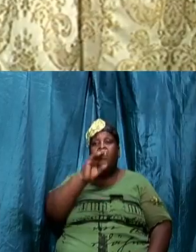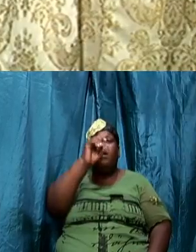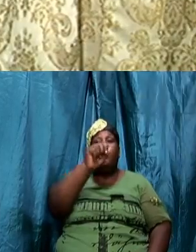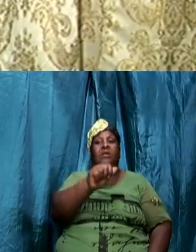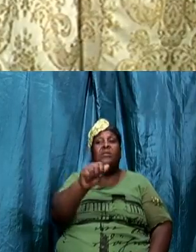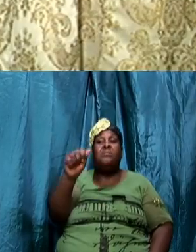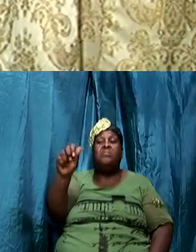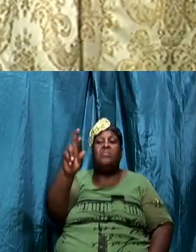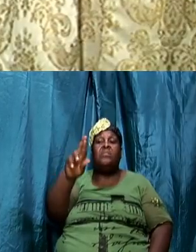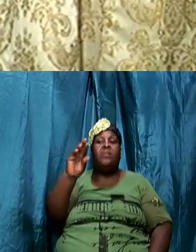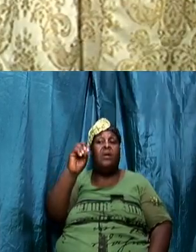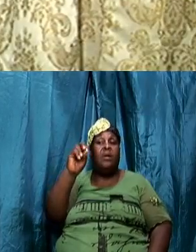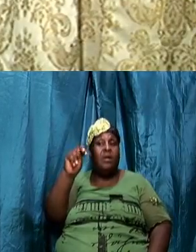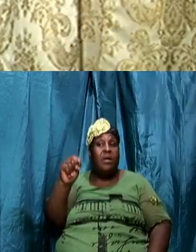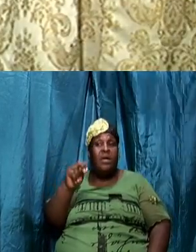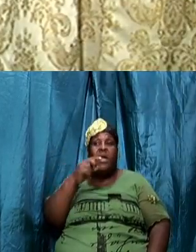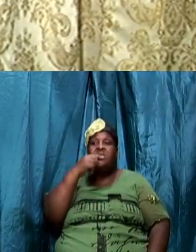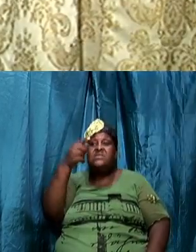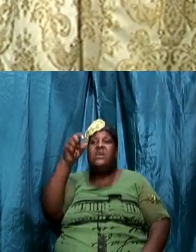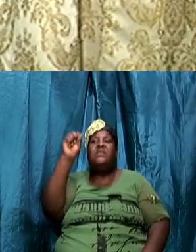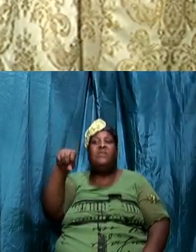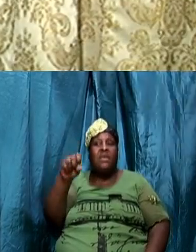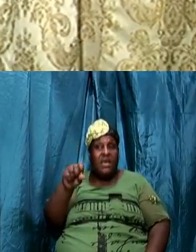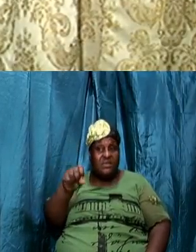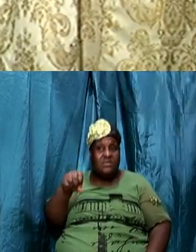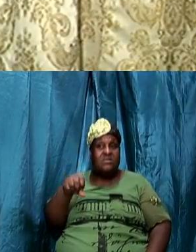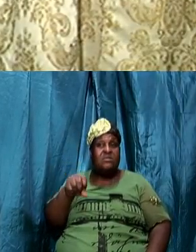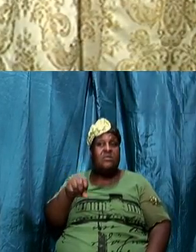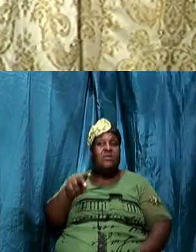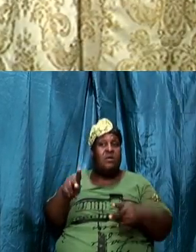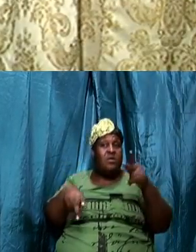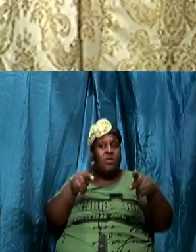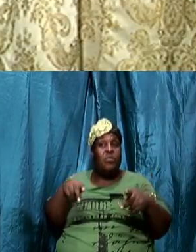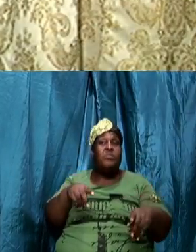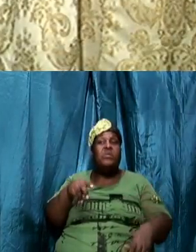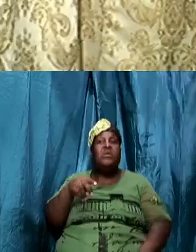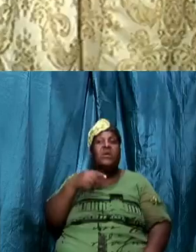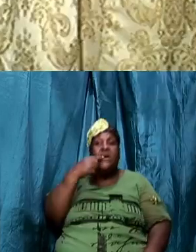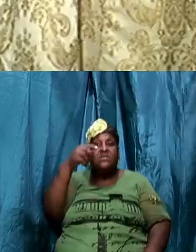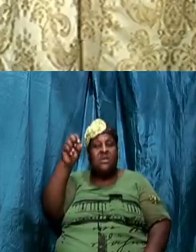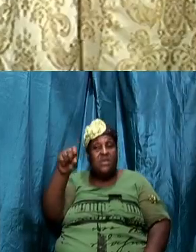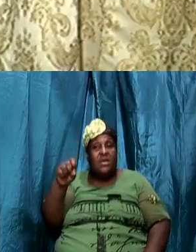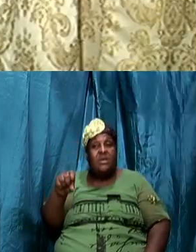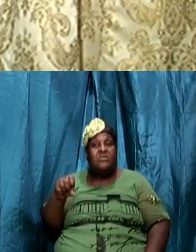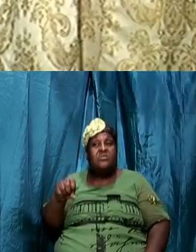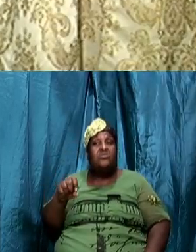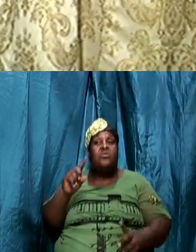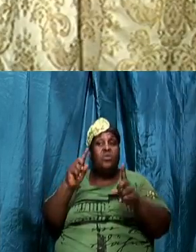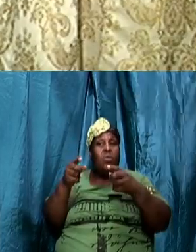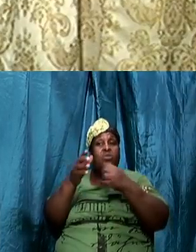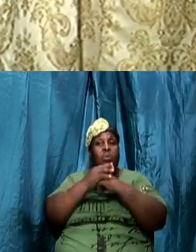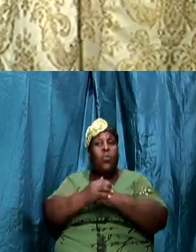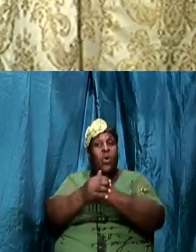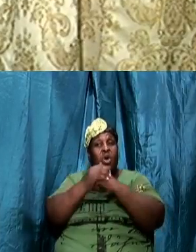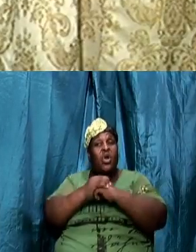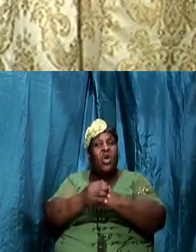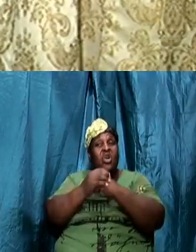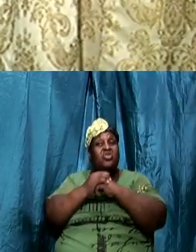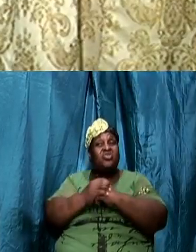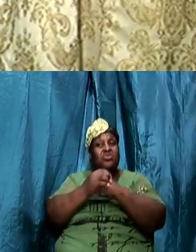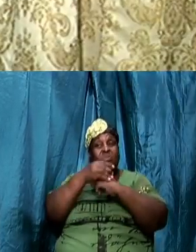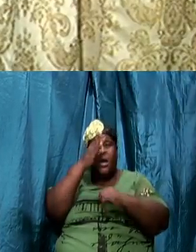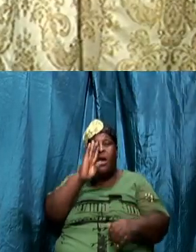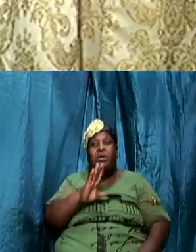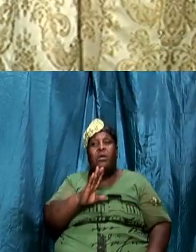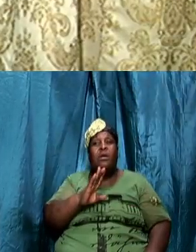acceded to the request of the people who said, we are going to worship God, but we are going to worship him the way that